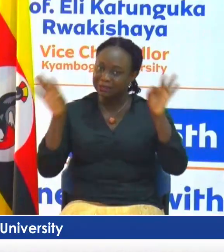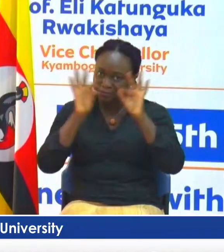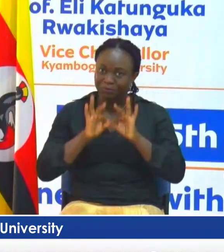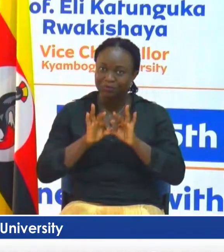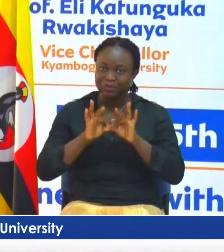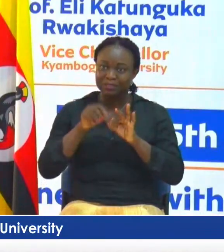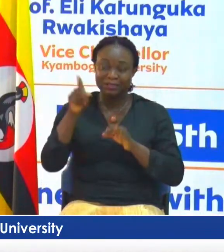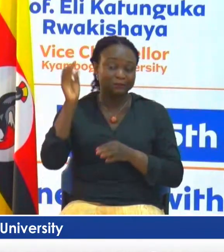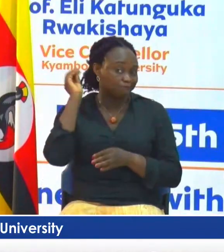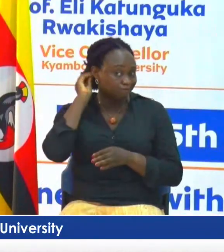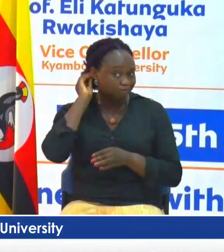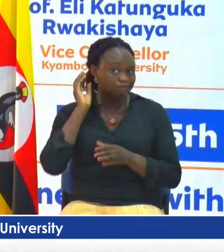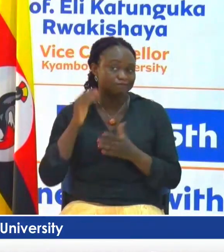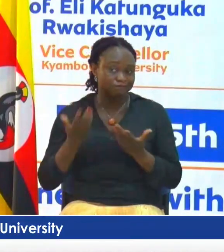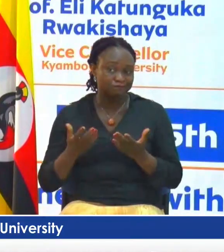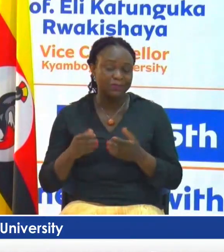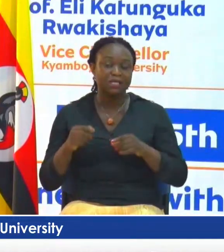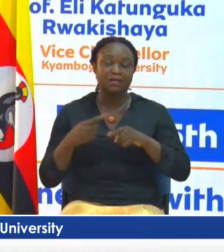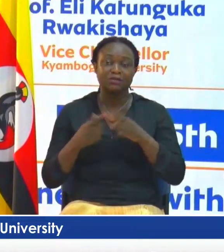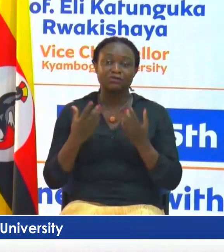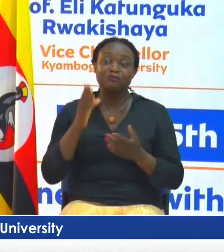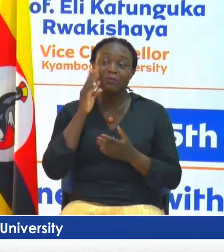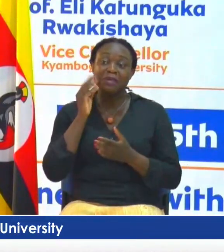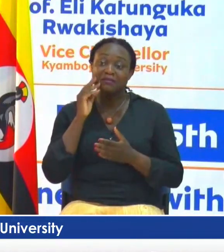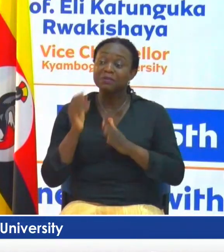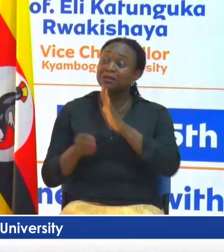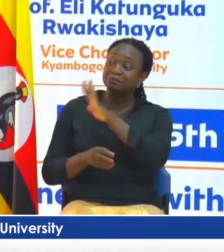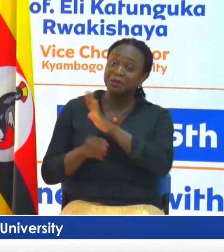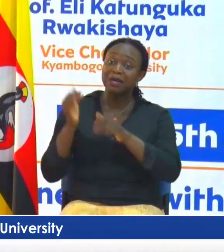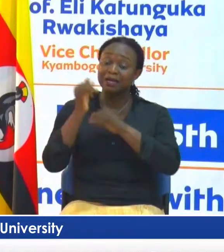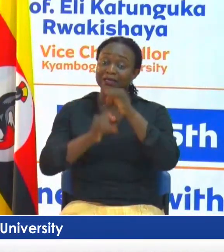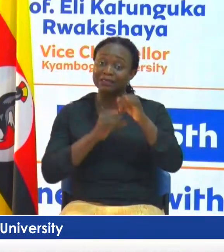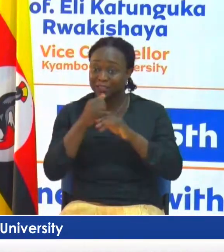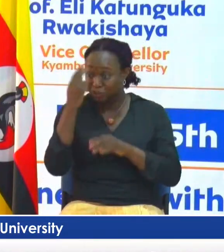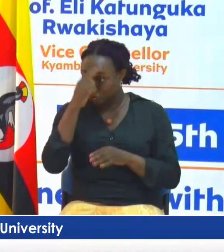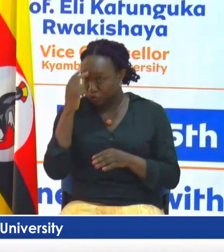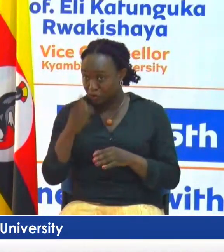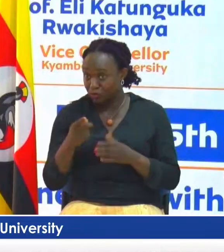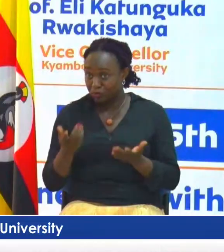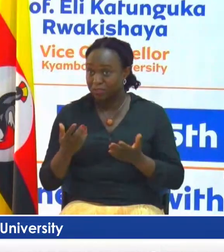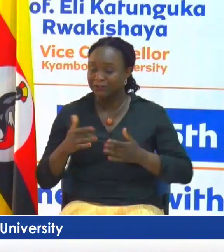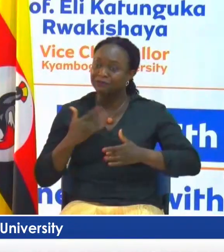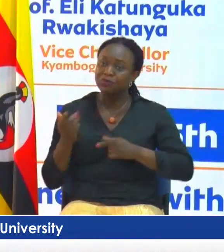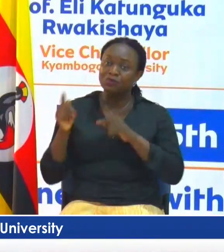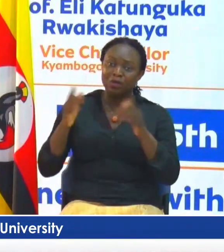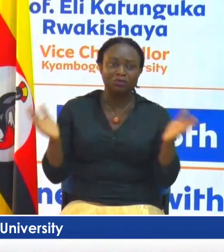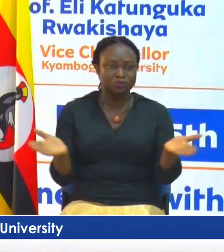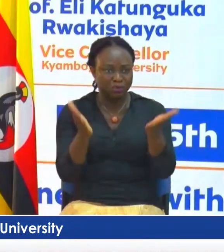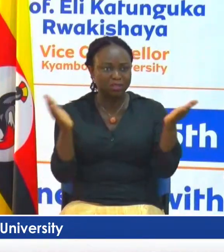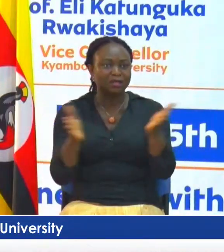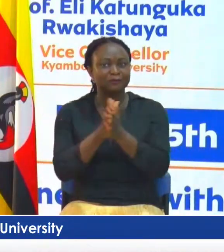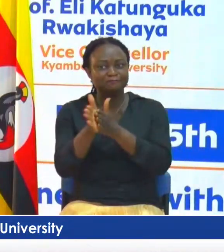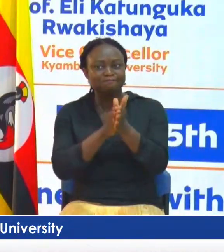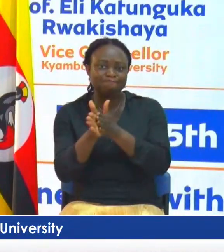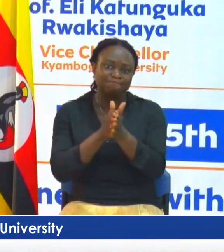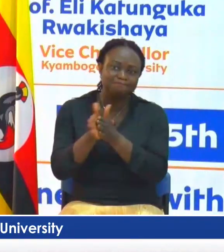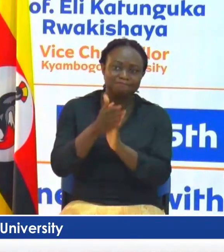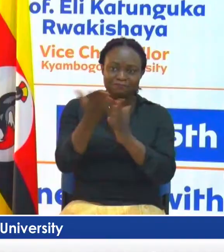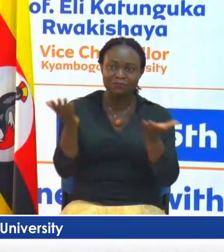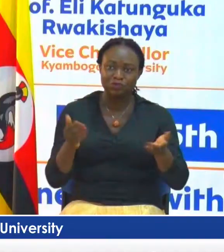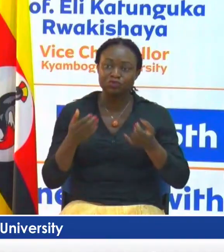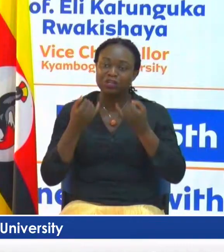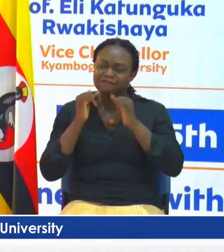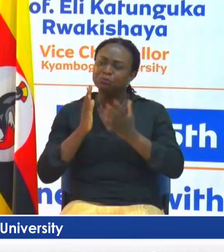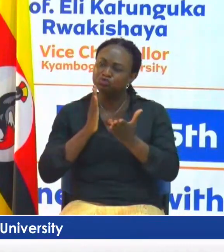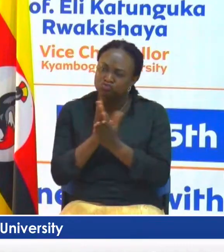for you to note. So I leverage on that experience as an international student to come and empower and inspire all of you and give you the most